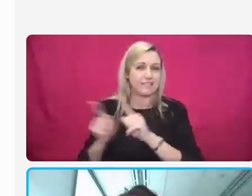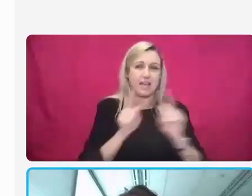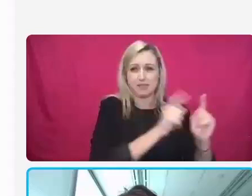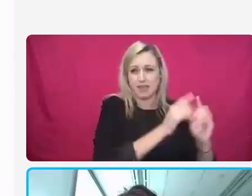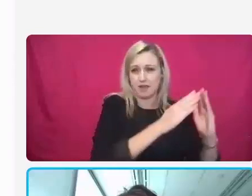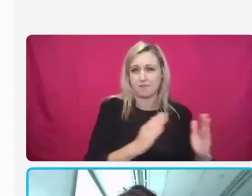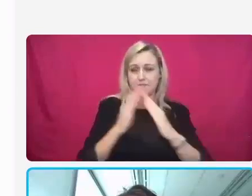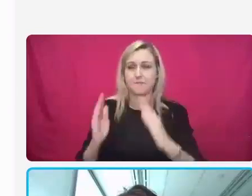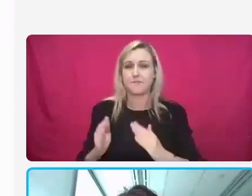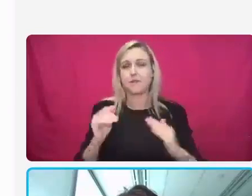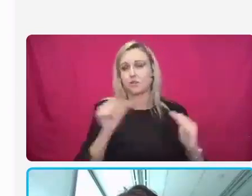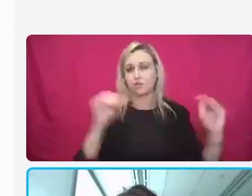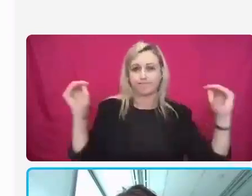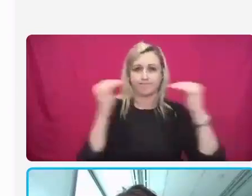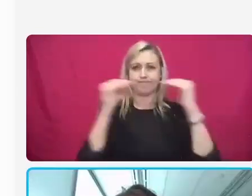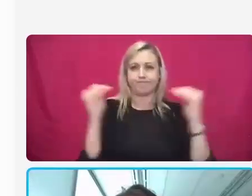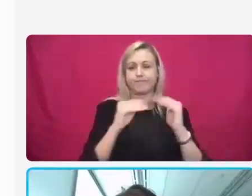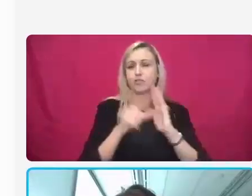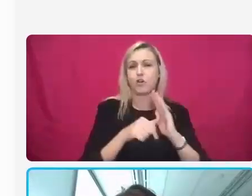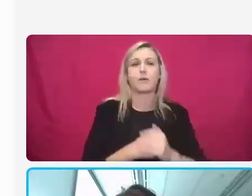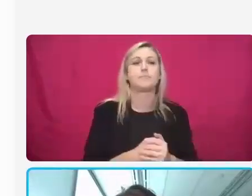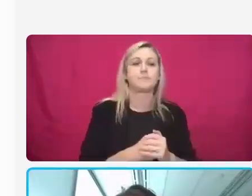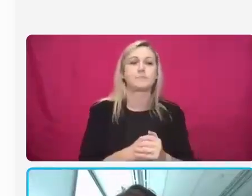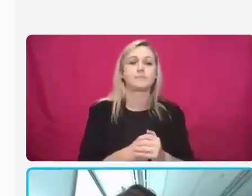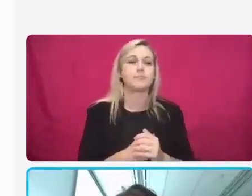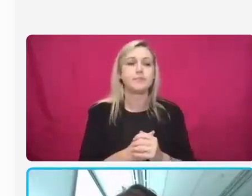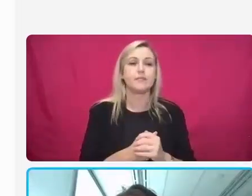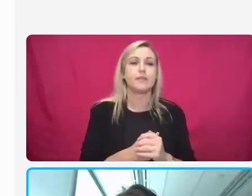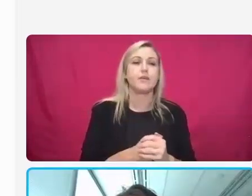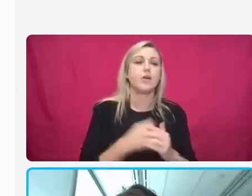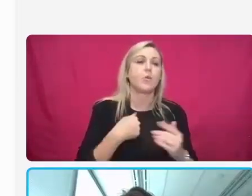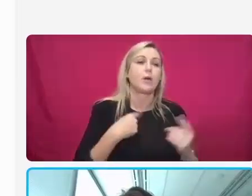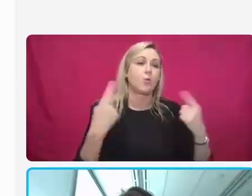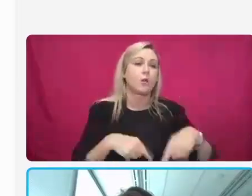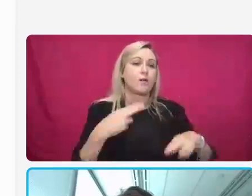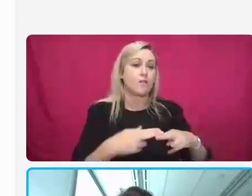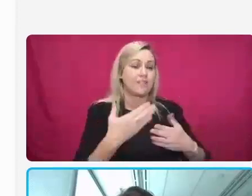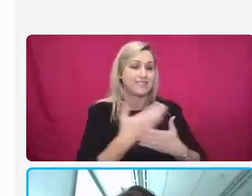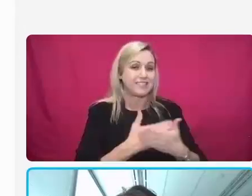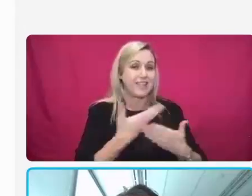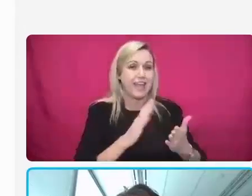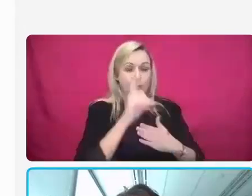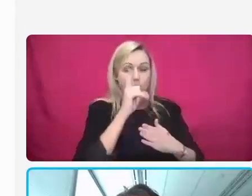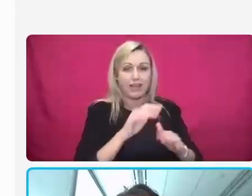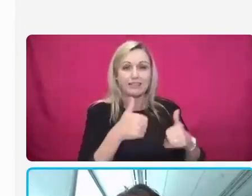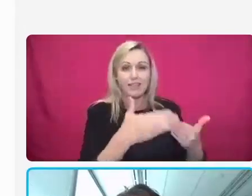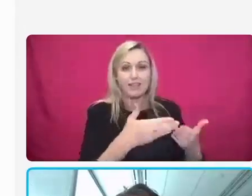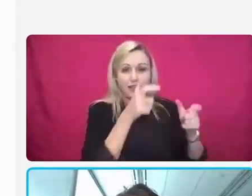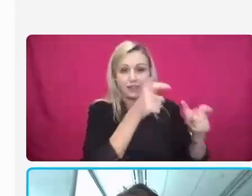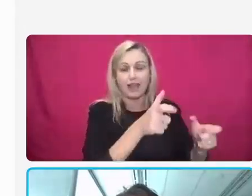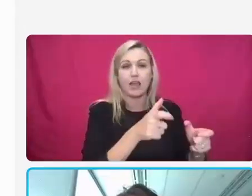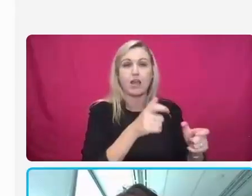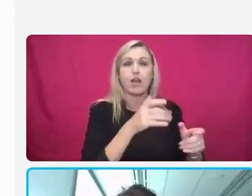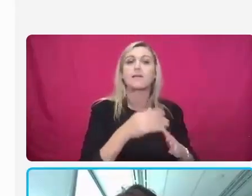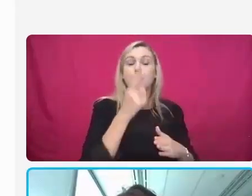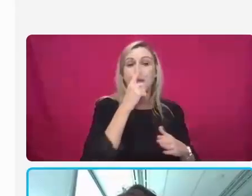minutes allocations are based on what was found to be delivered in the relativities in the RUCS study. As you can see, it is proposed that residents